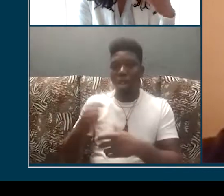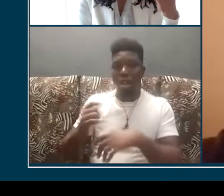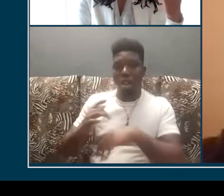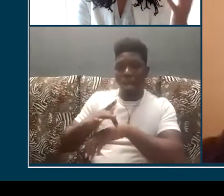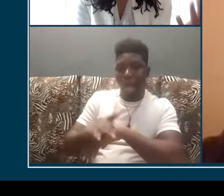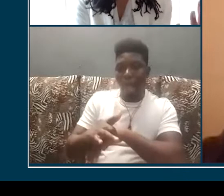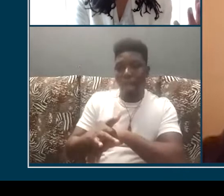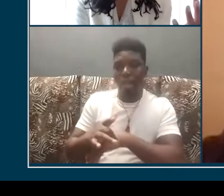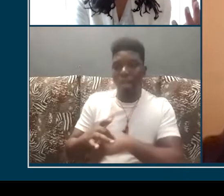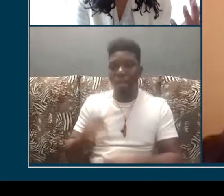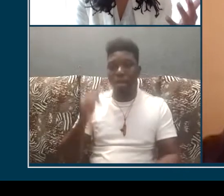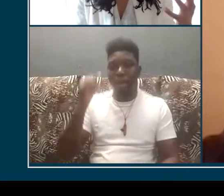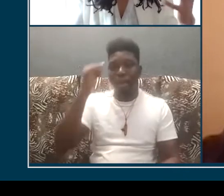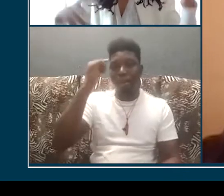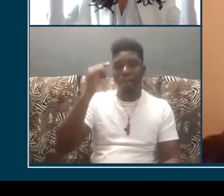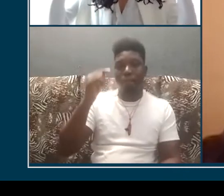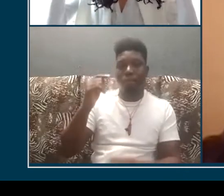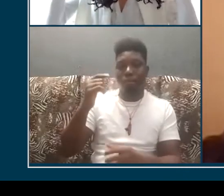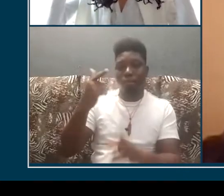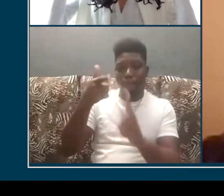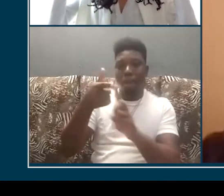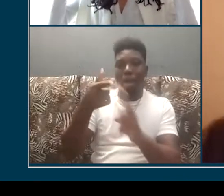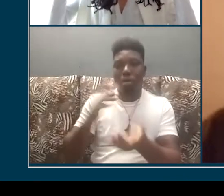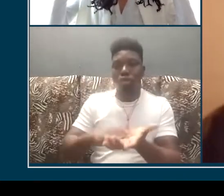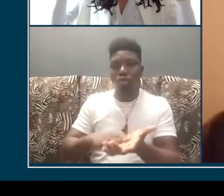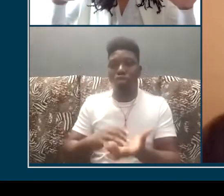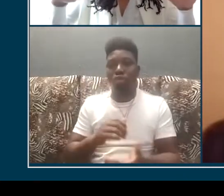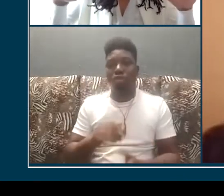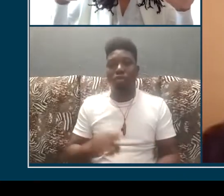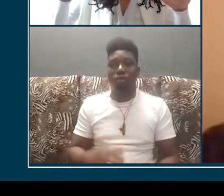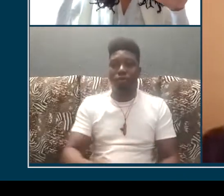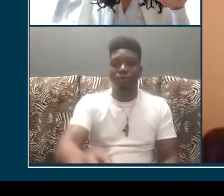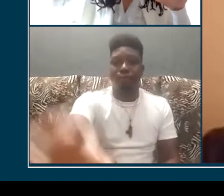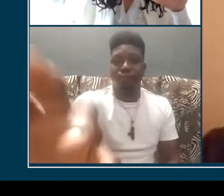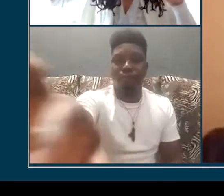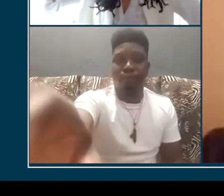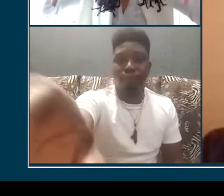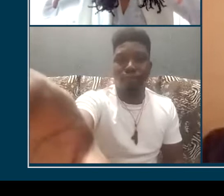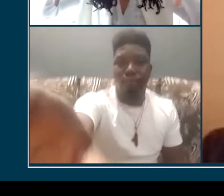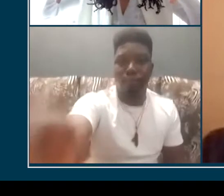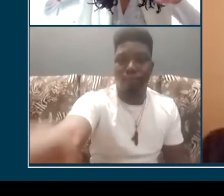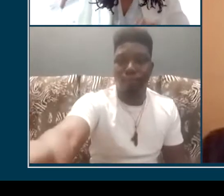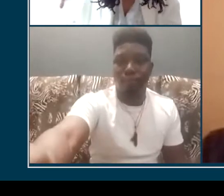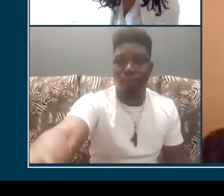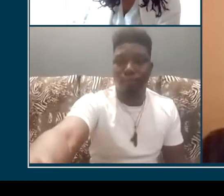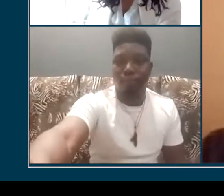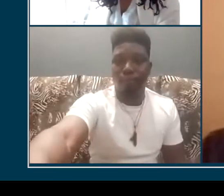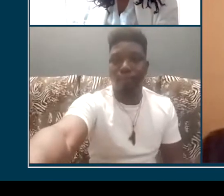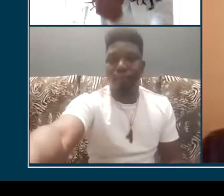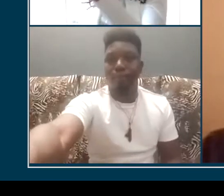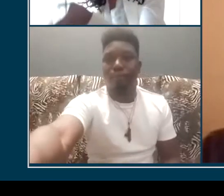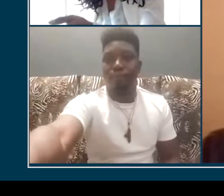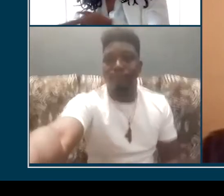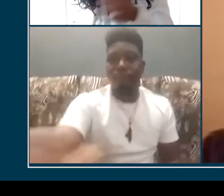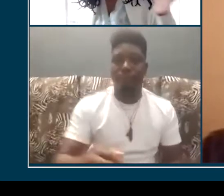they're already dealing with this system that is starting to put them into these groups